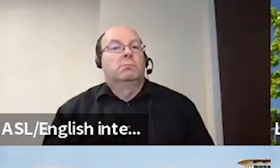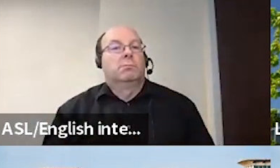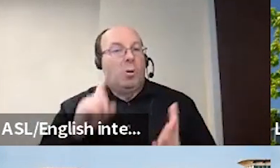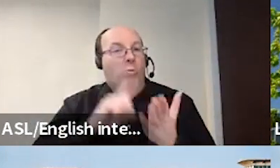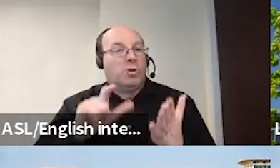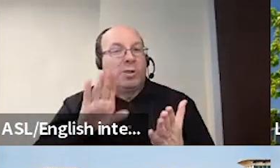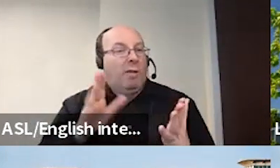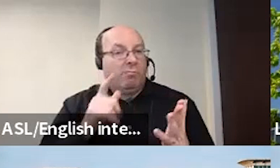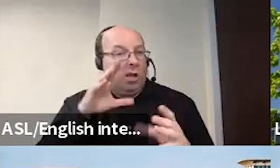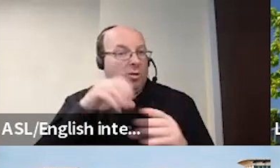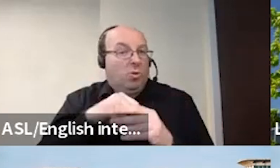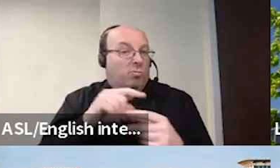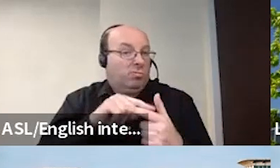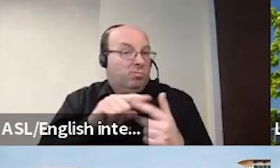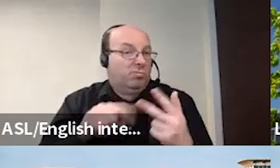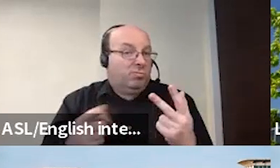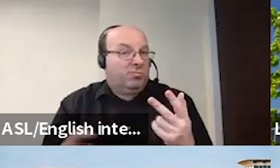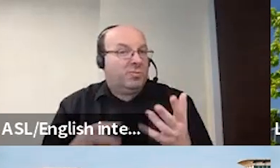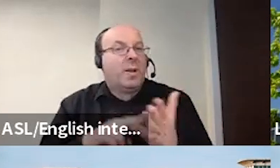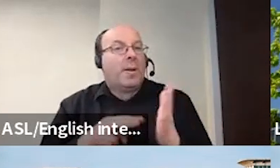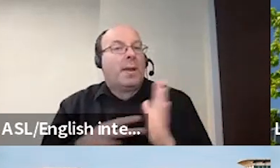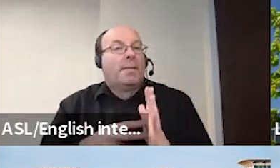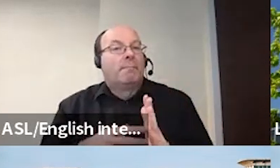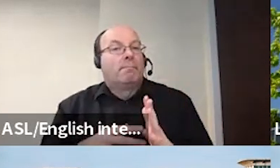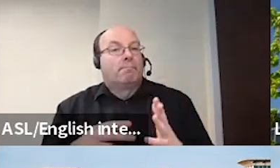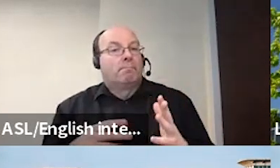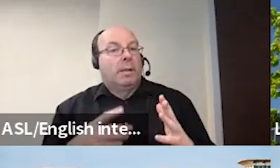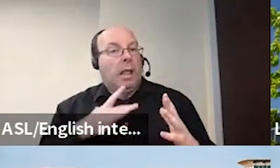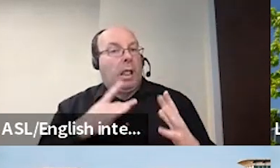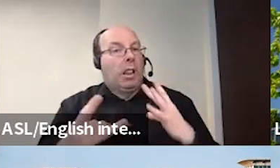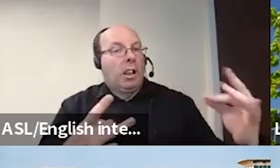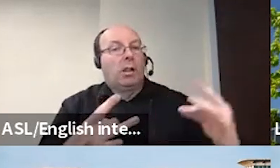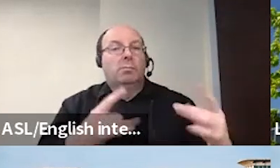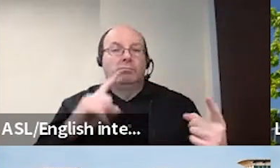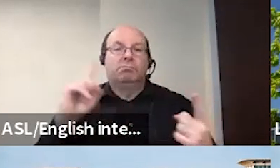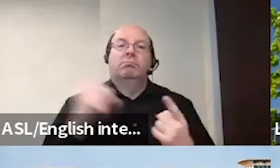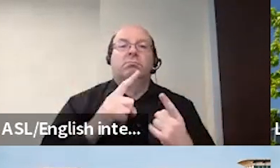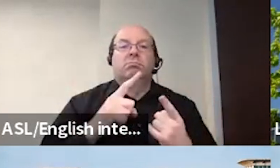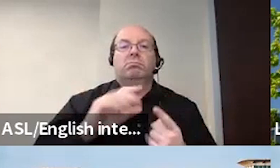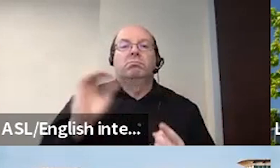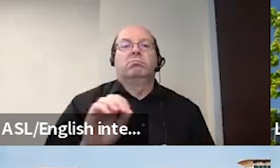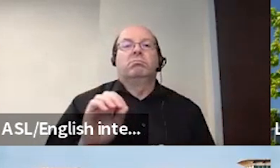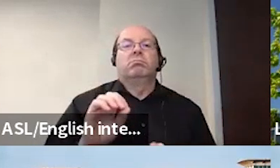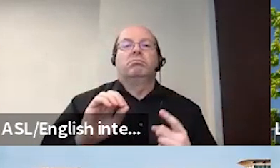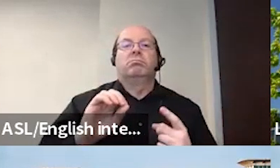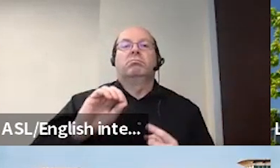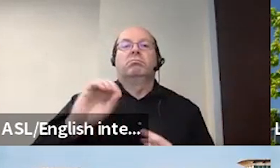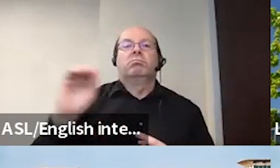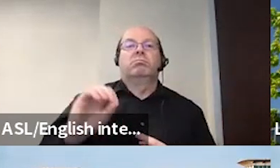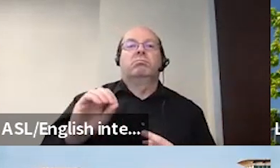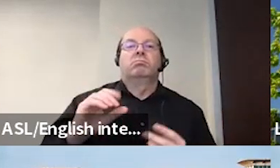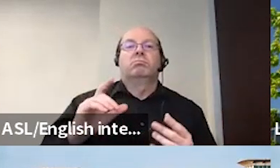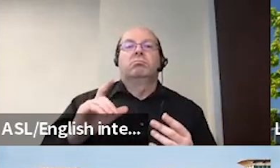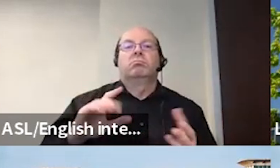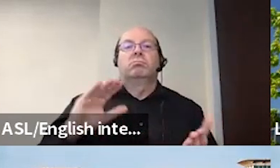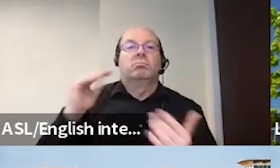lab. Those are very low transmission kinds of settings. So I don't anticipate that we would have a different decision